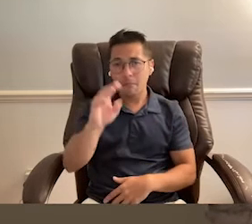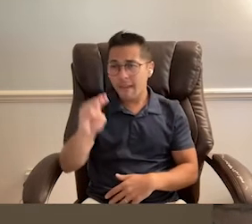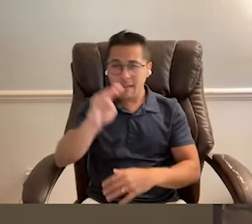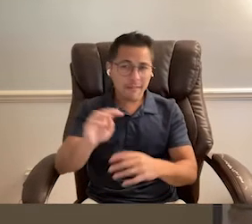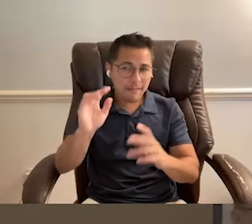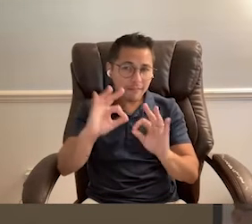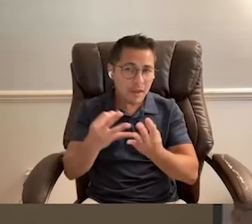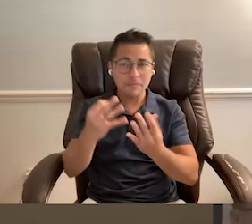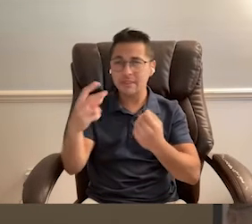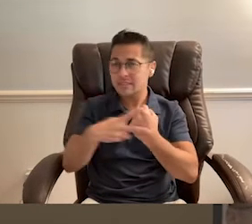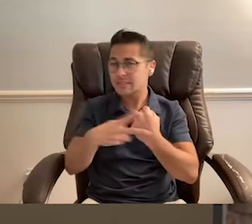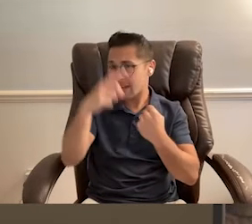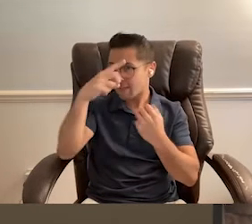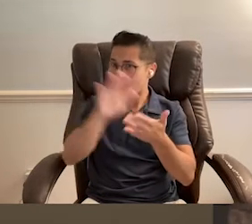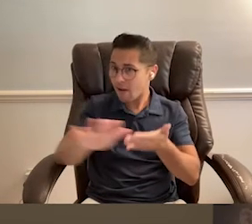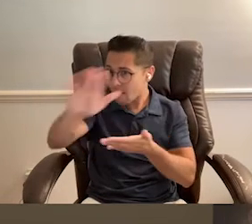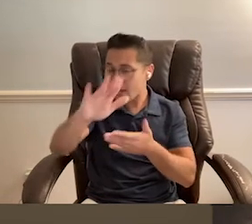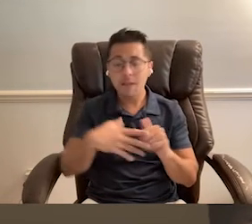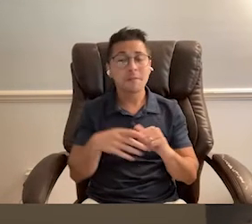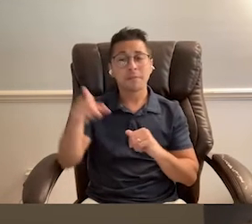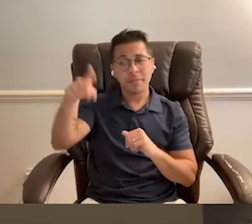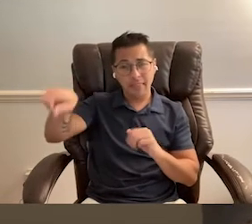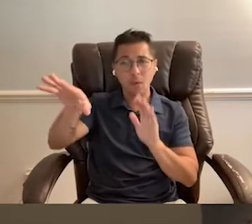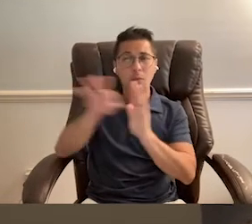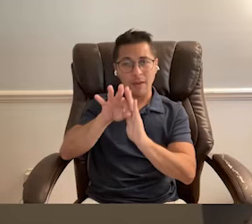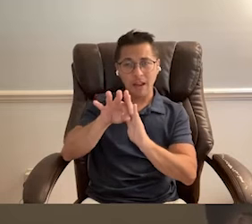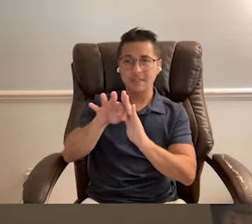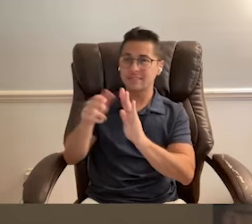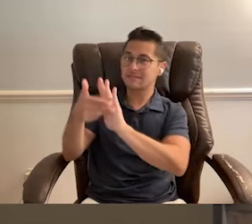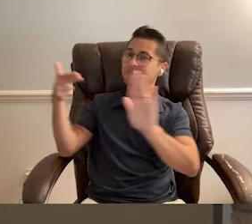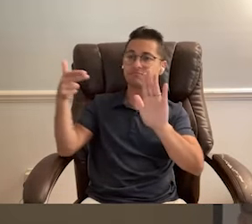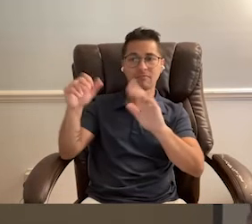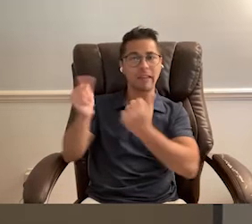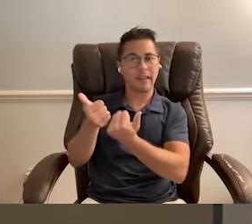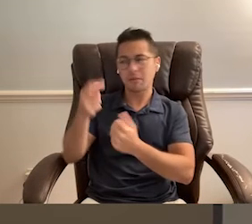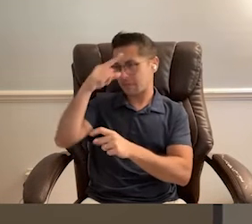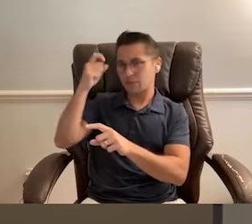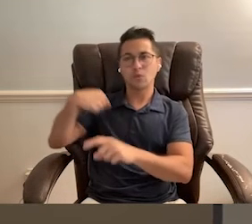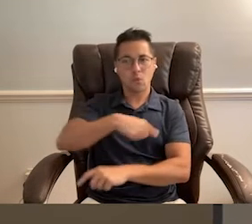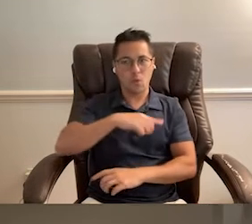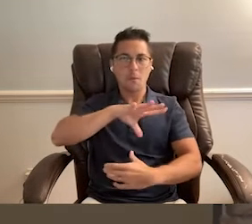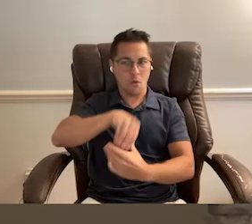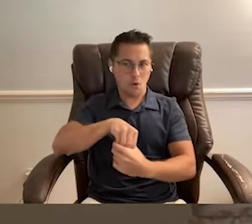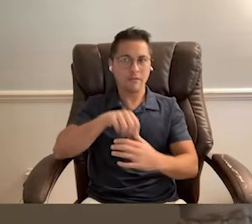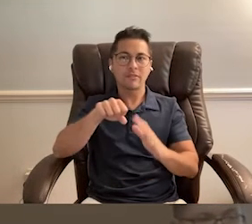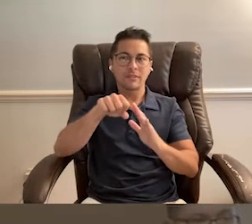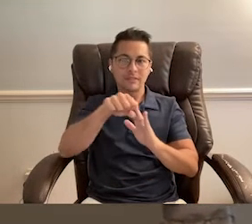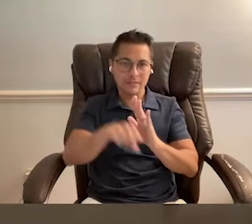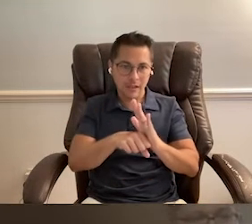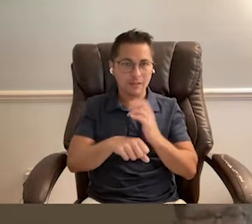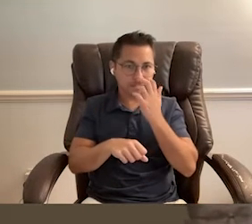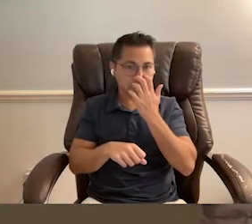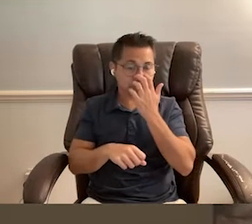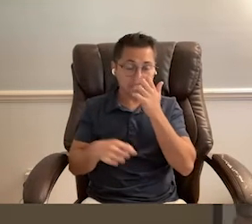They were chosen as the agency, because we are a part of the state, to run Florida's ABLE program. And so we had to pass